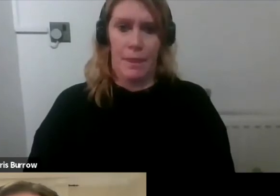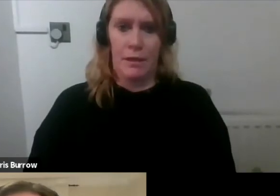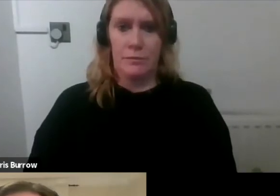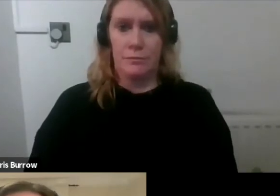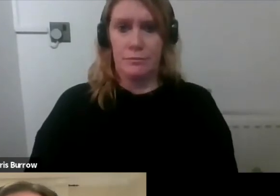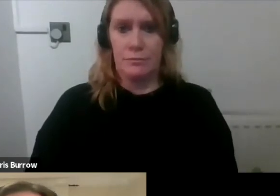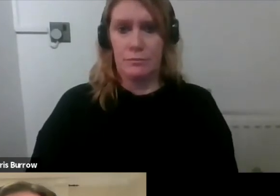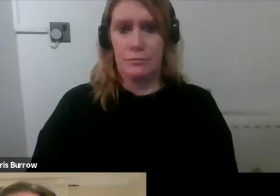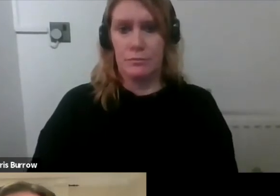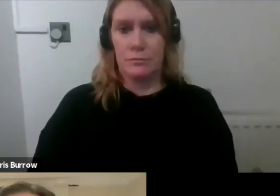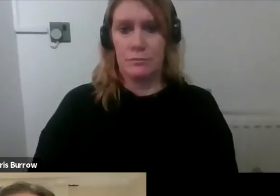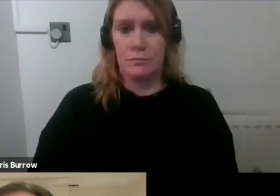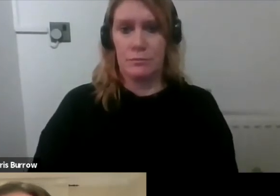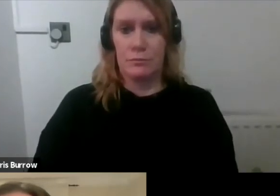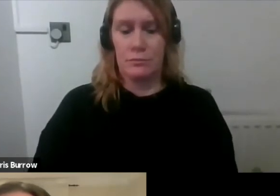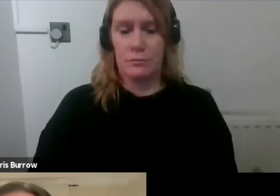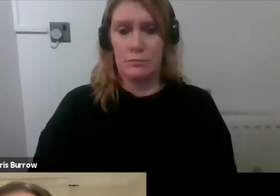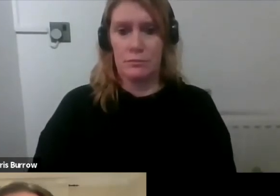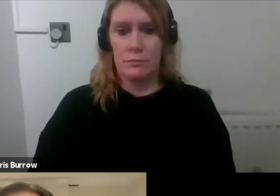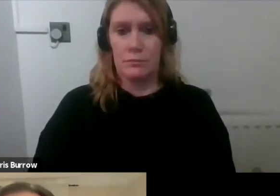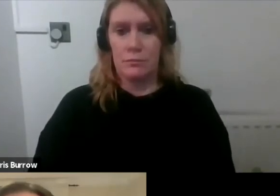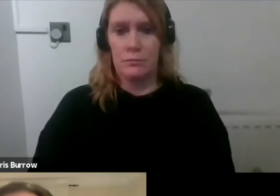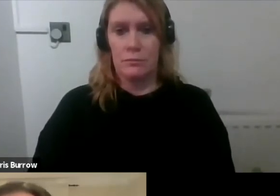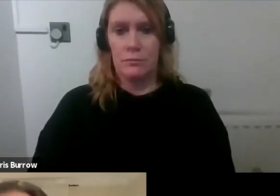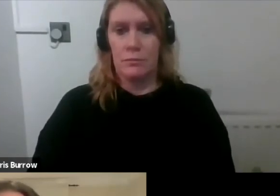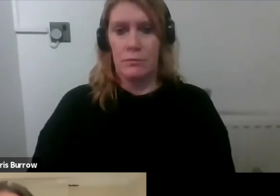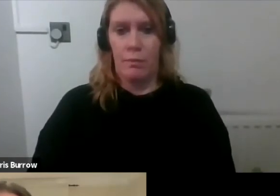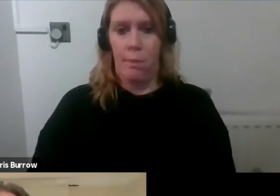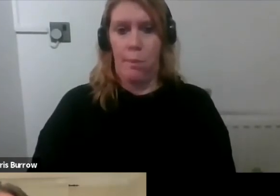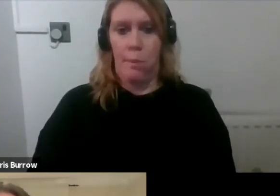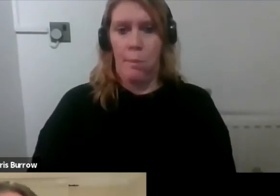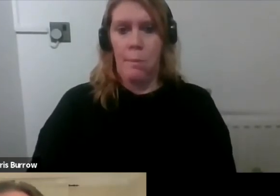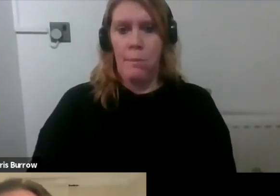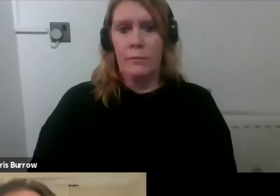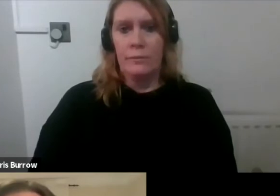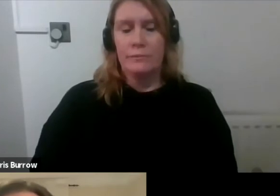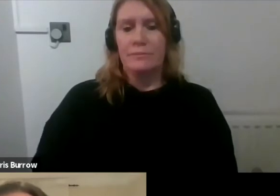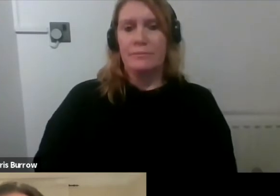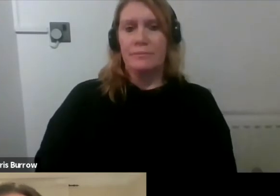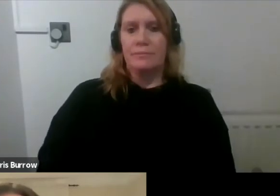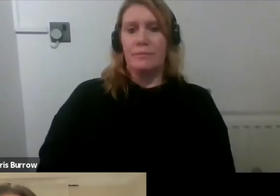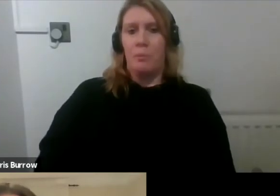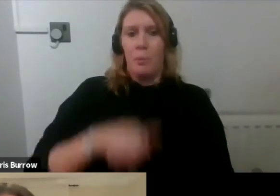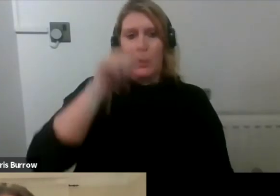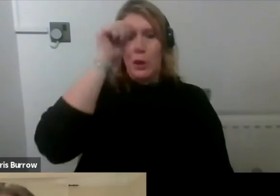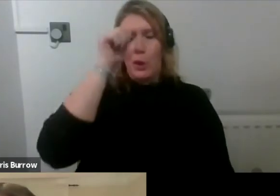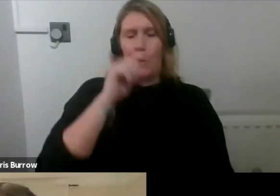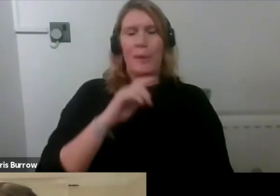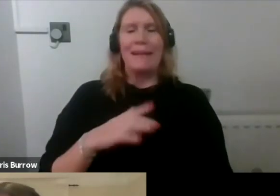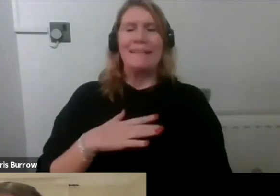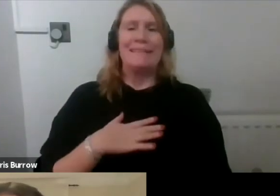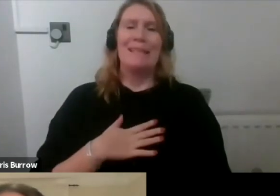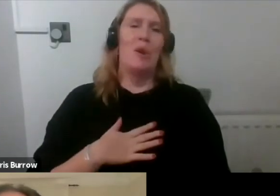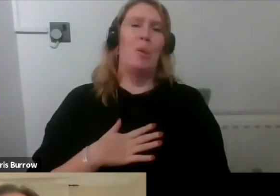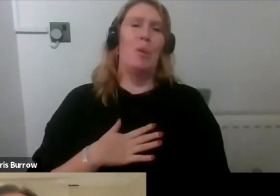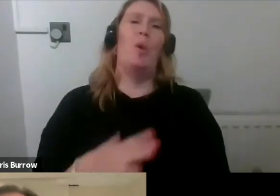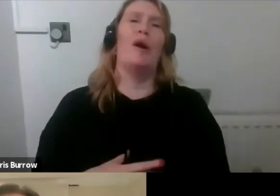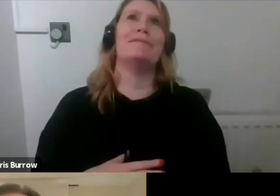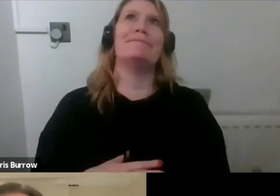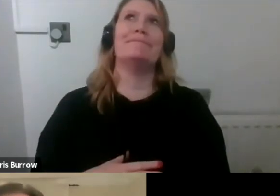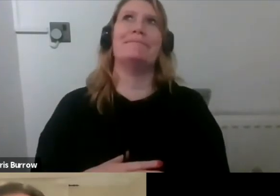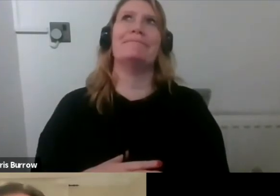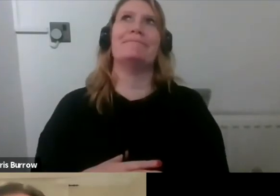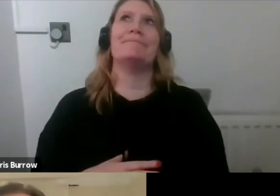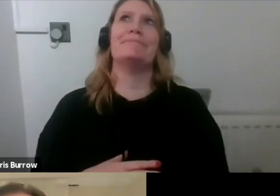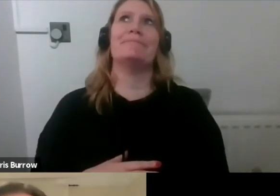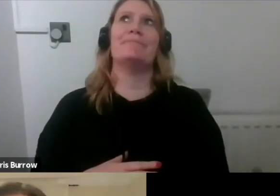we knew we didn't want, I can't stand sort of access, which sort of, sometimes, it's